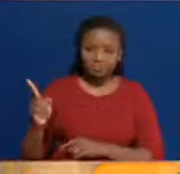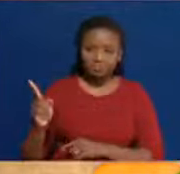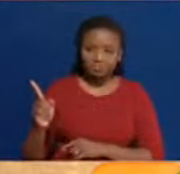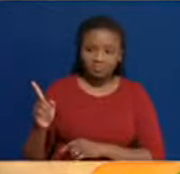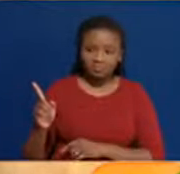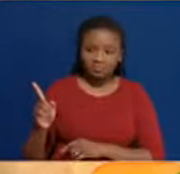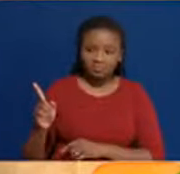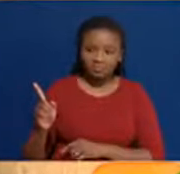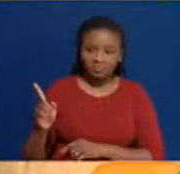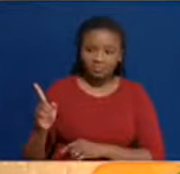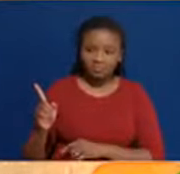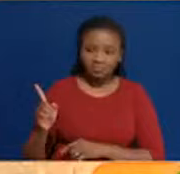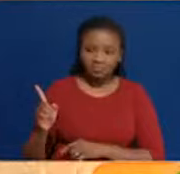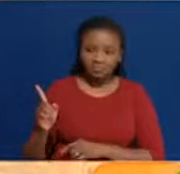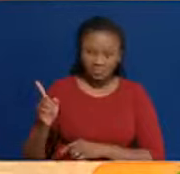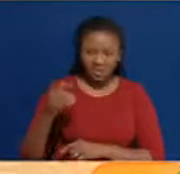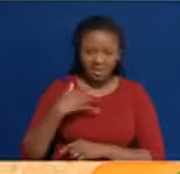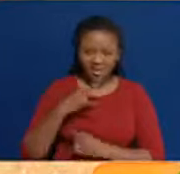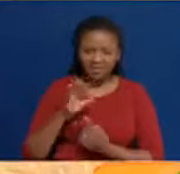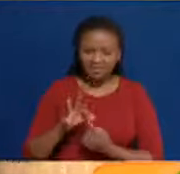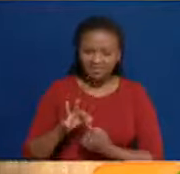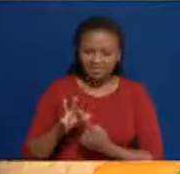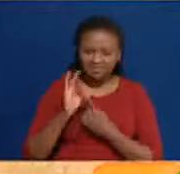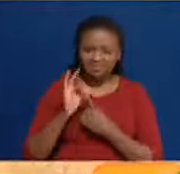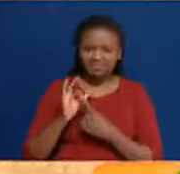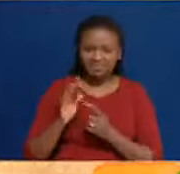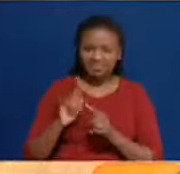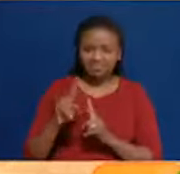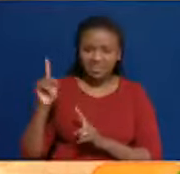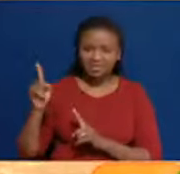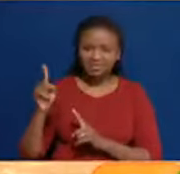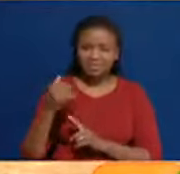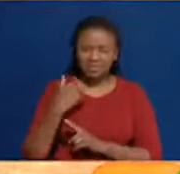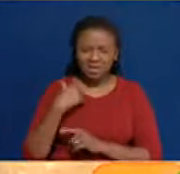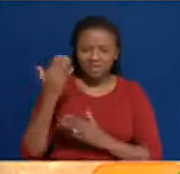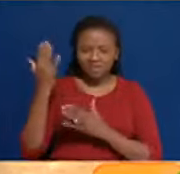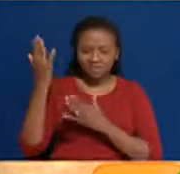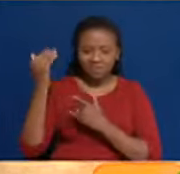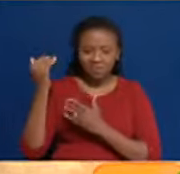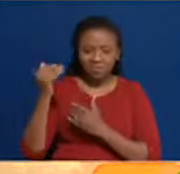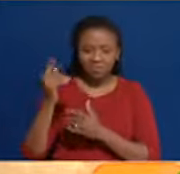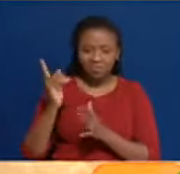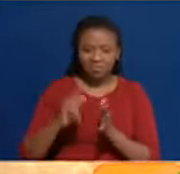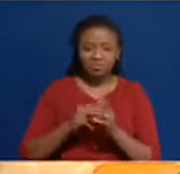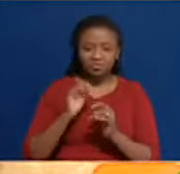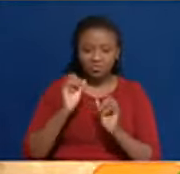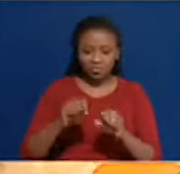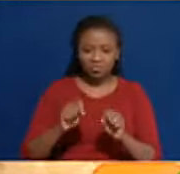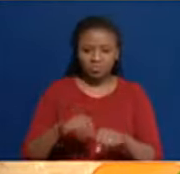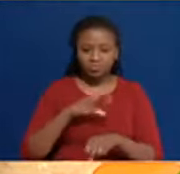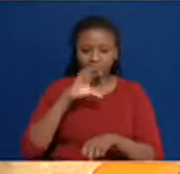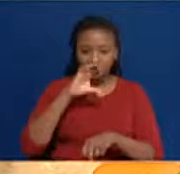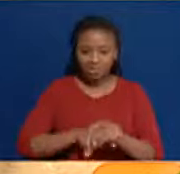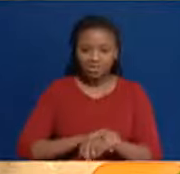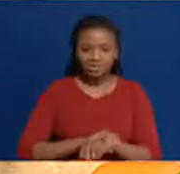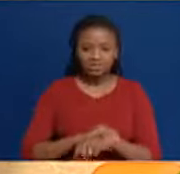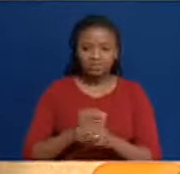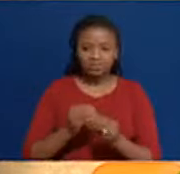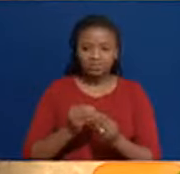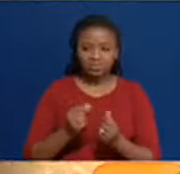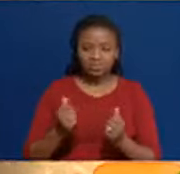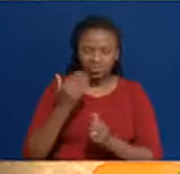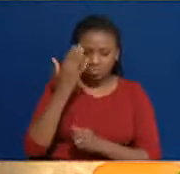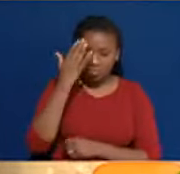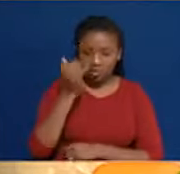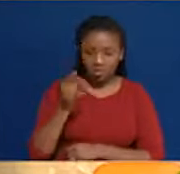a valuable gemstone, but Jenta here is optimistic and resilient that she will get a breakthrough. This is